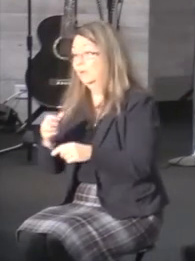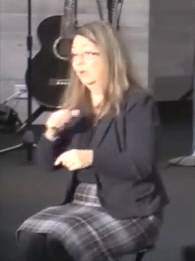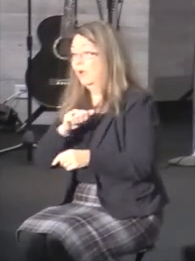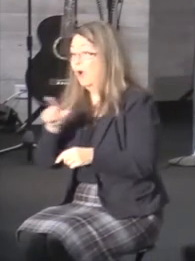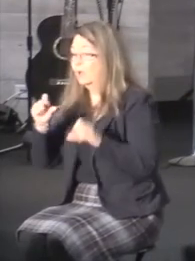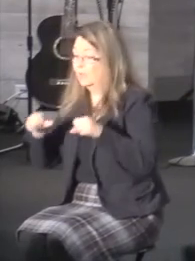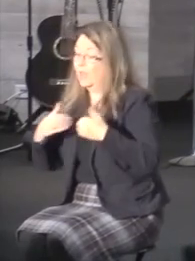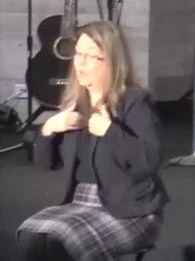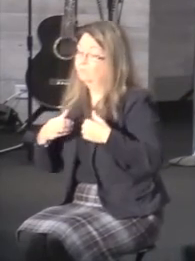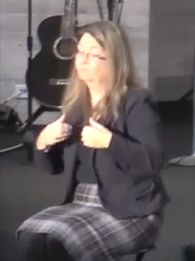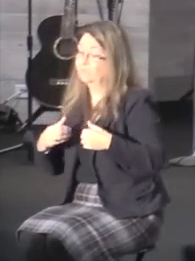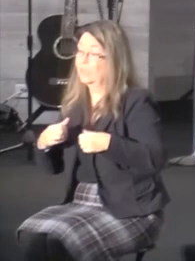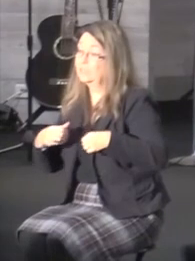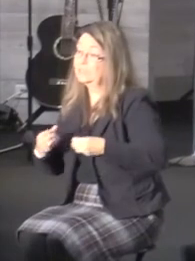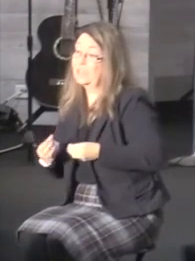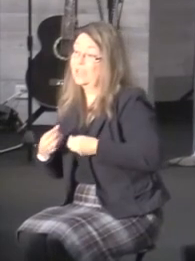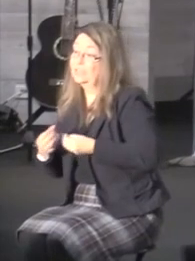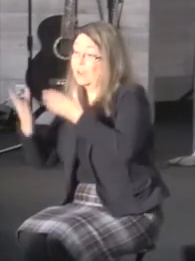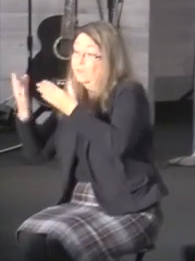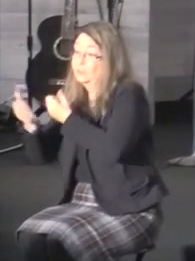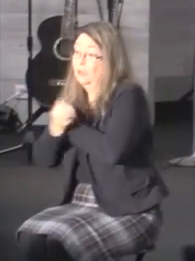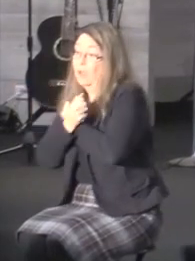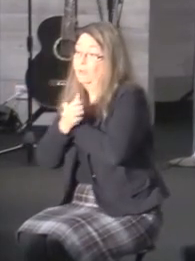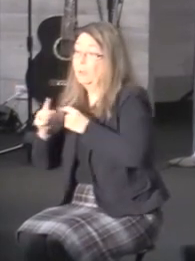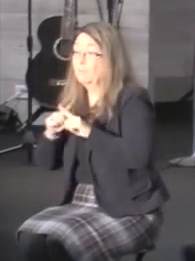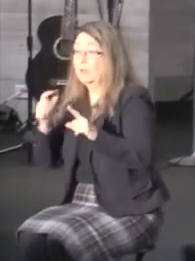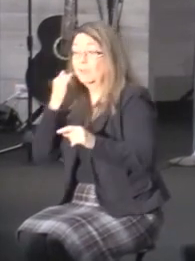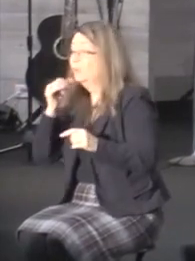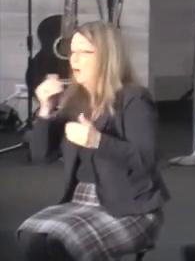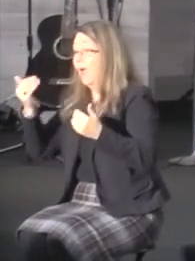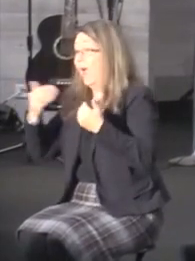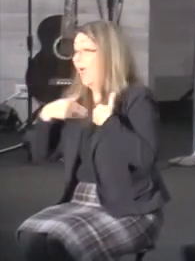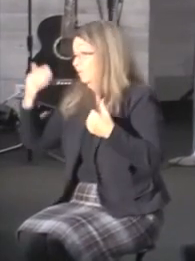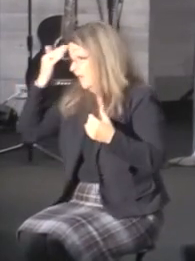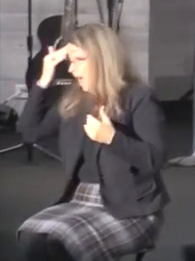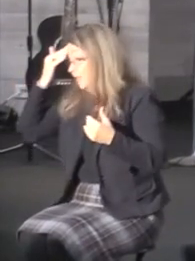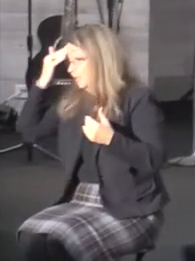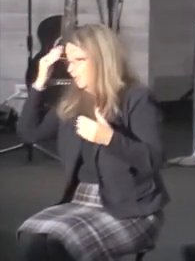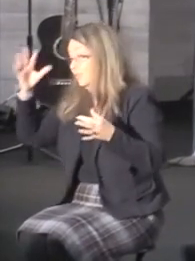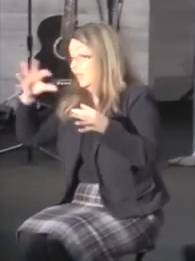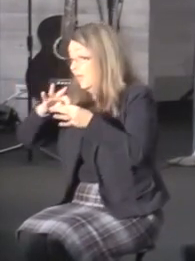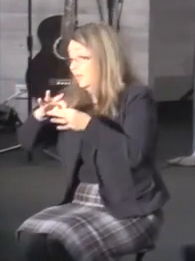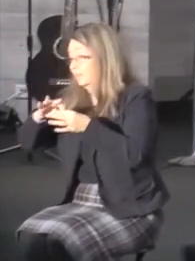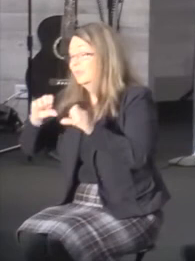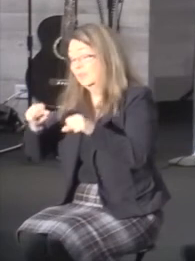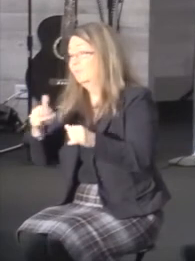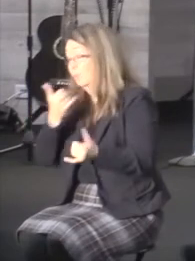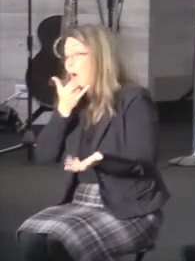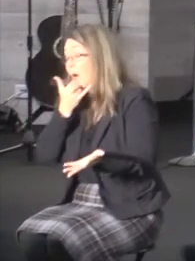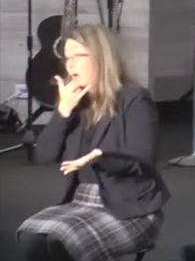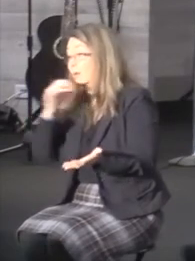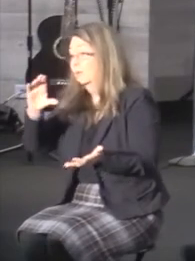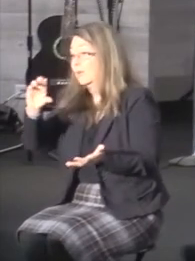self-sacrificial love for one another, but if it doesn't have knowledge attached to it, if it doesn't have information attached to it, it can be completely and utterly wrong. C.S.